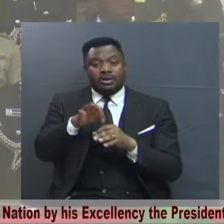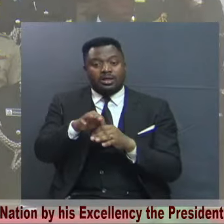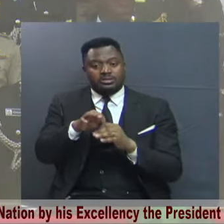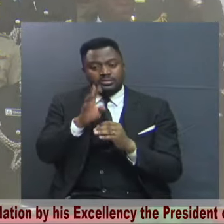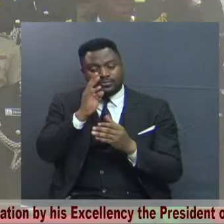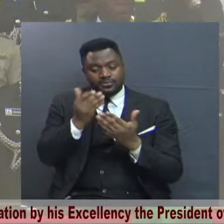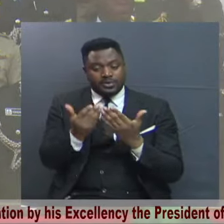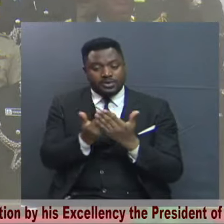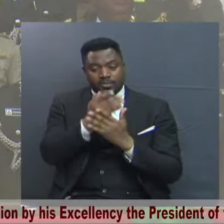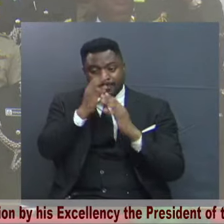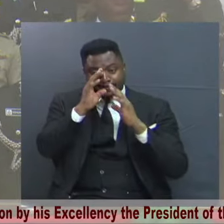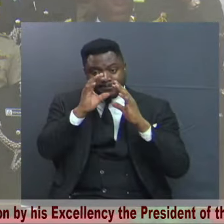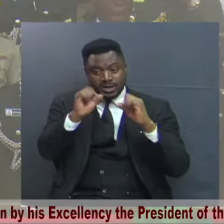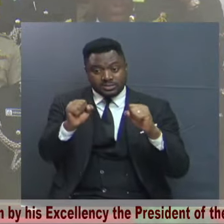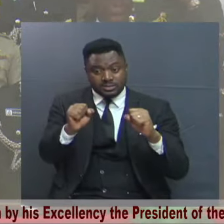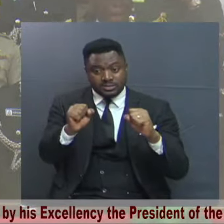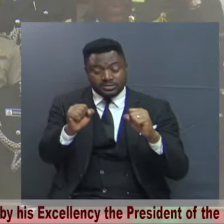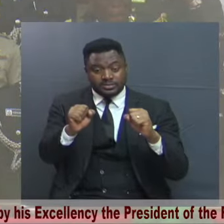new